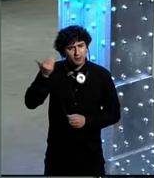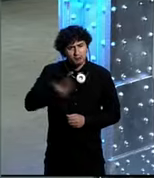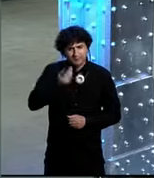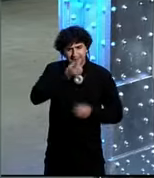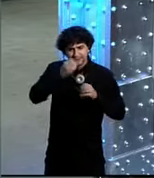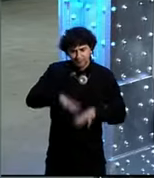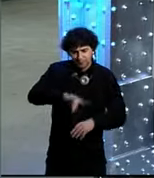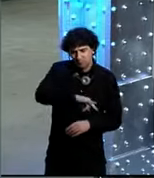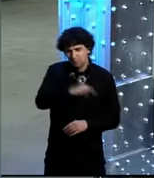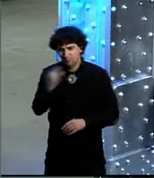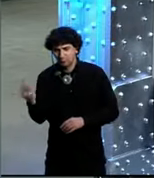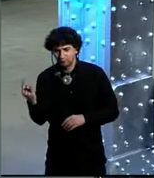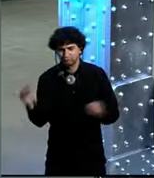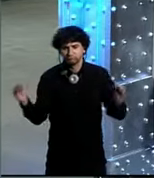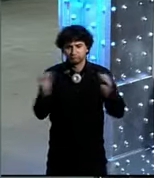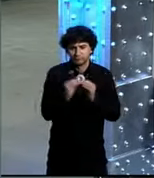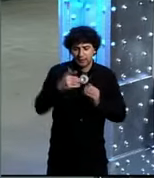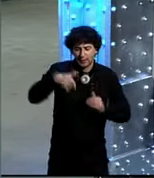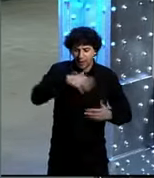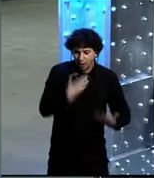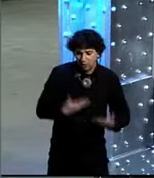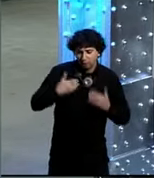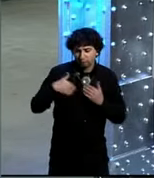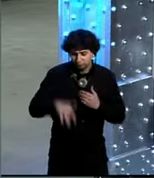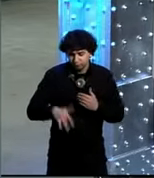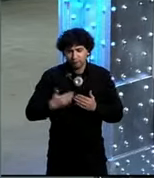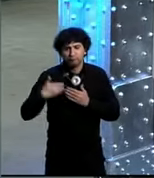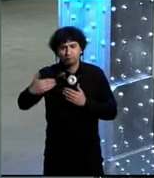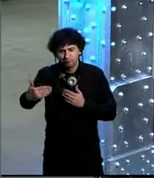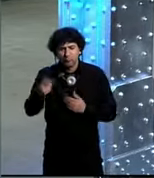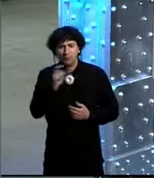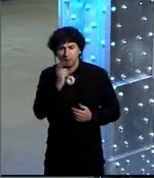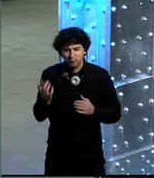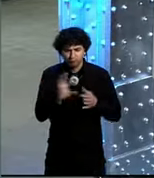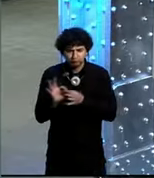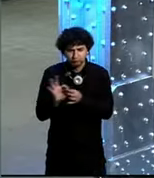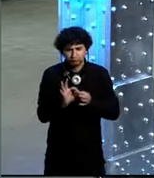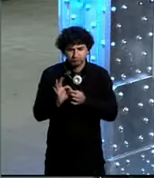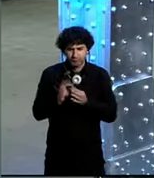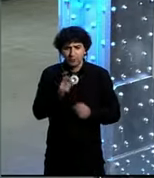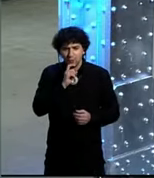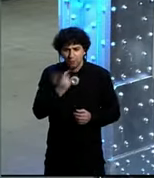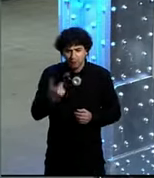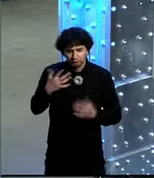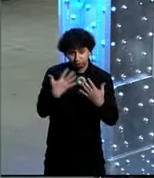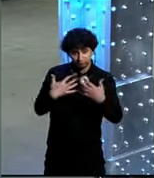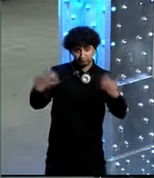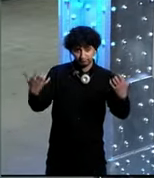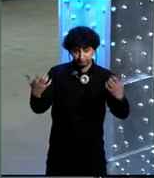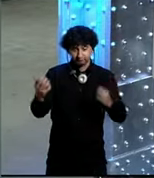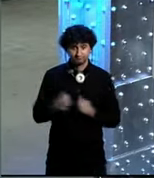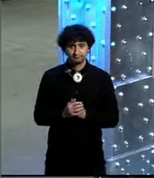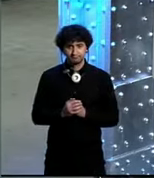the then and the future, and how we need to readdress how we approach our audience. I'm also going to be talking about a world filled with